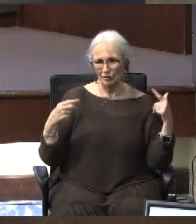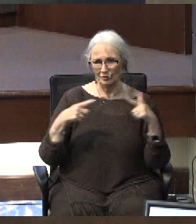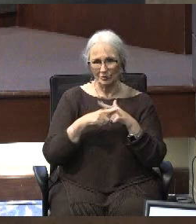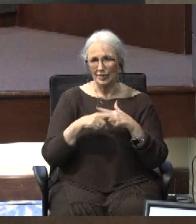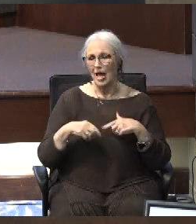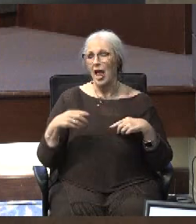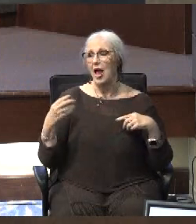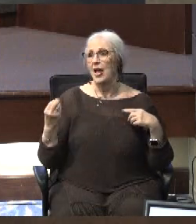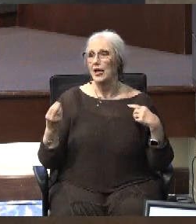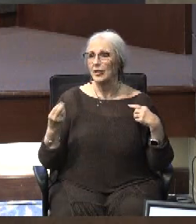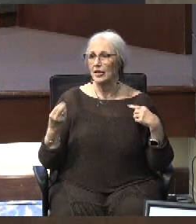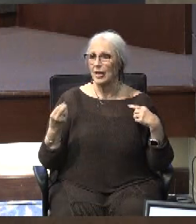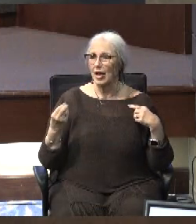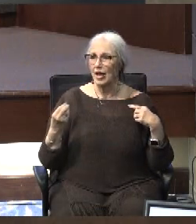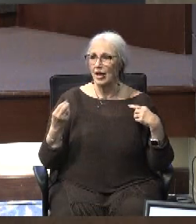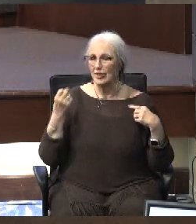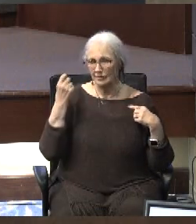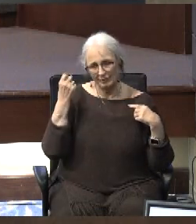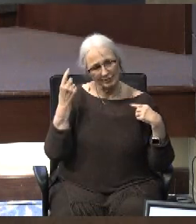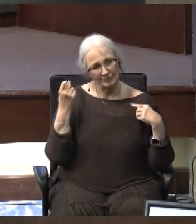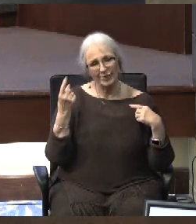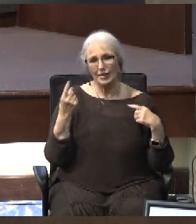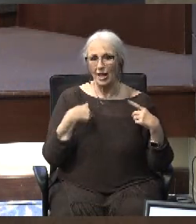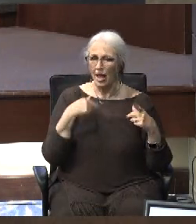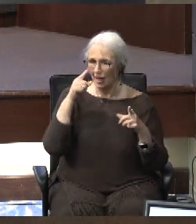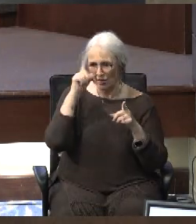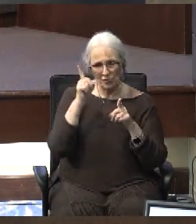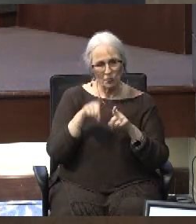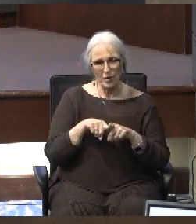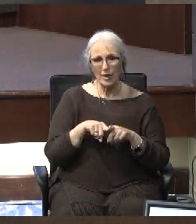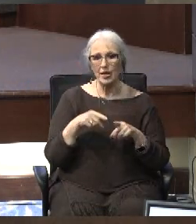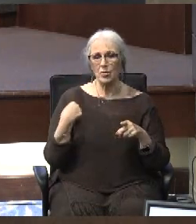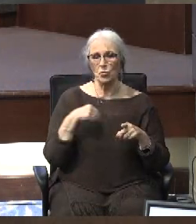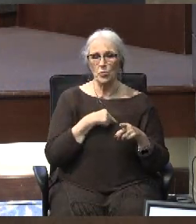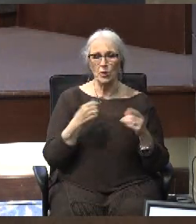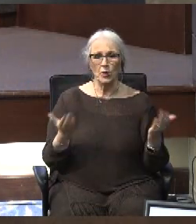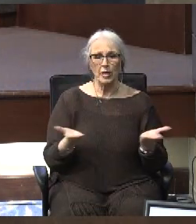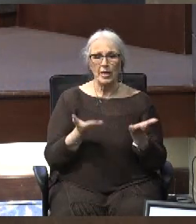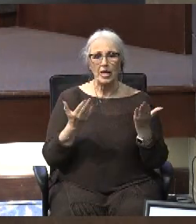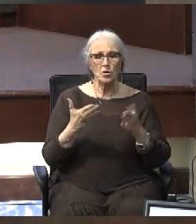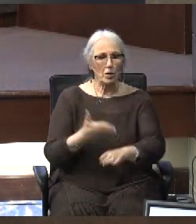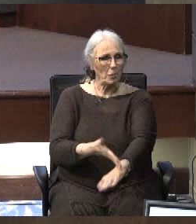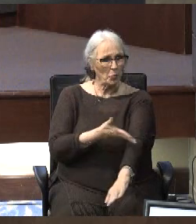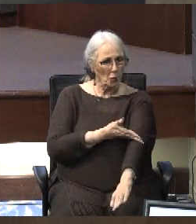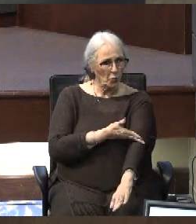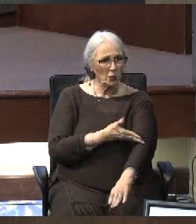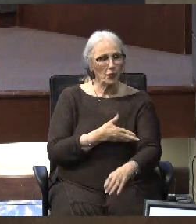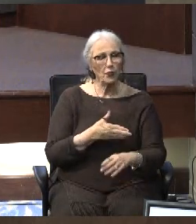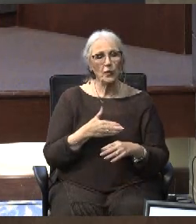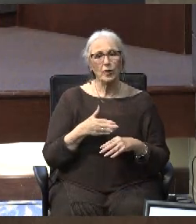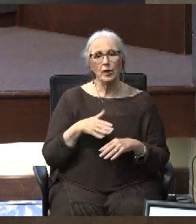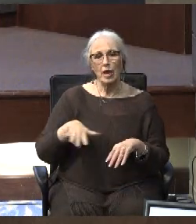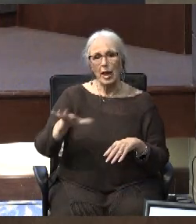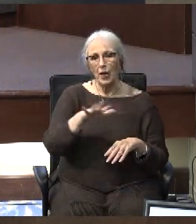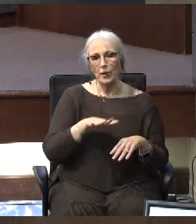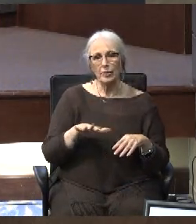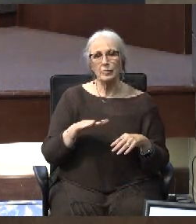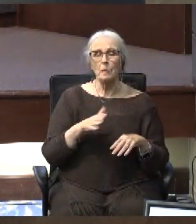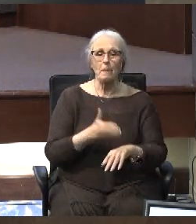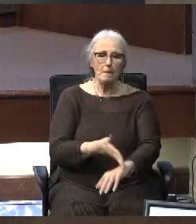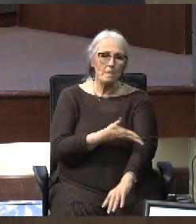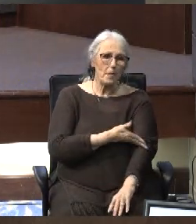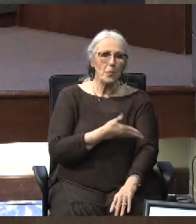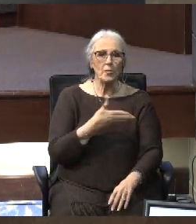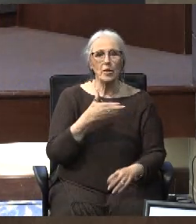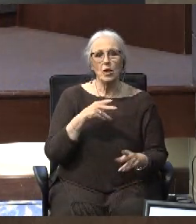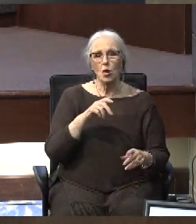an education piece to it, but I definitely agree that we're here to improve neighborhoods and improve quality of life and make sure